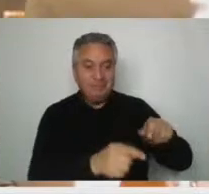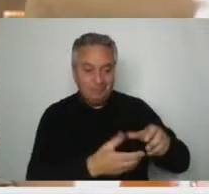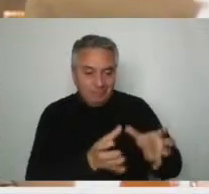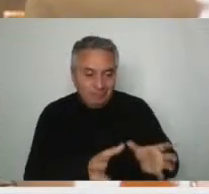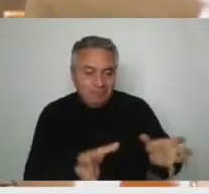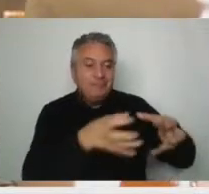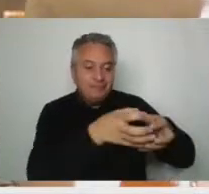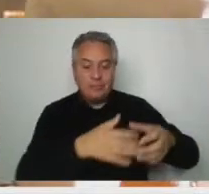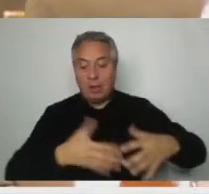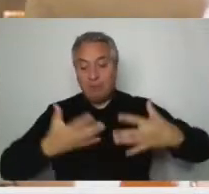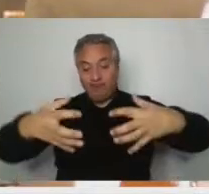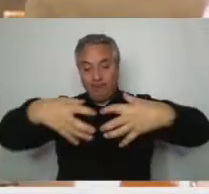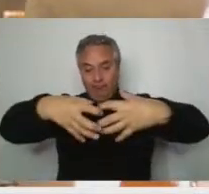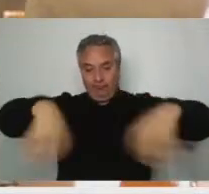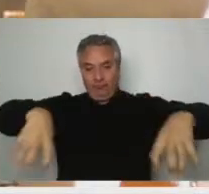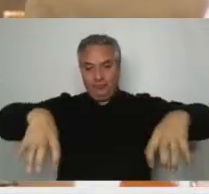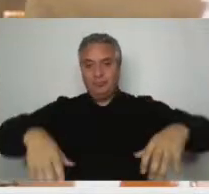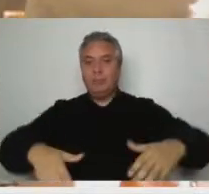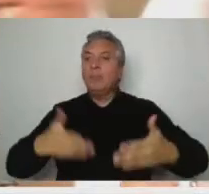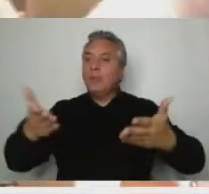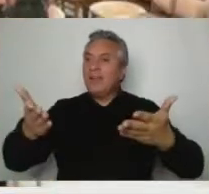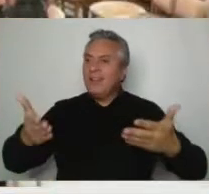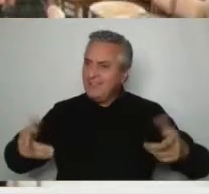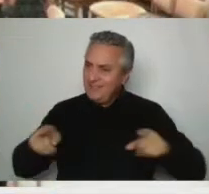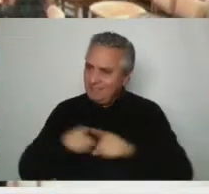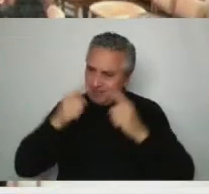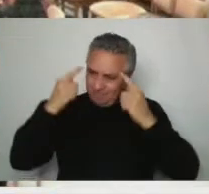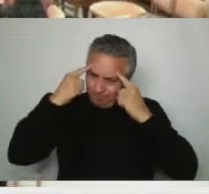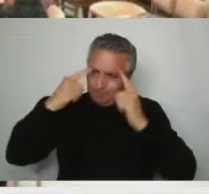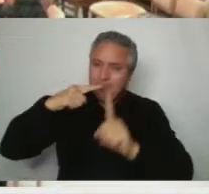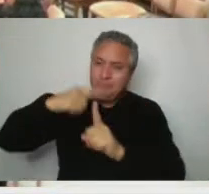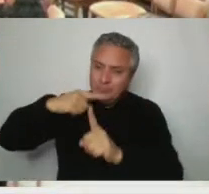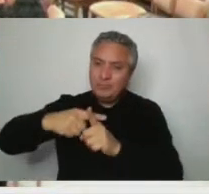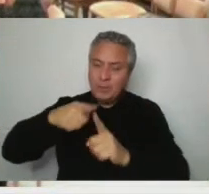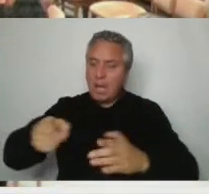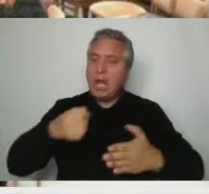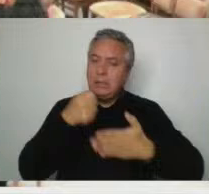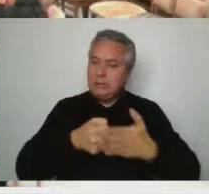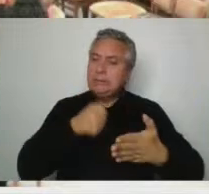a long-winded struggle. Thank you.